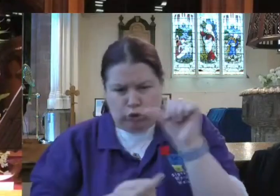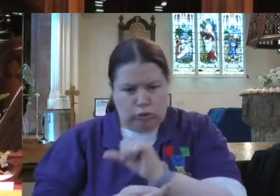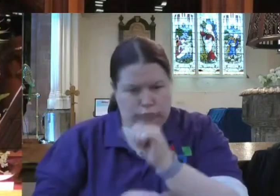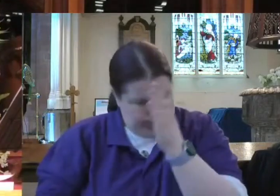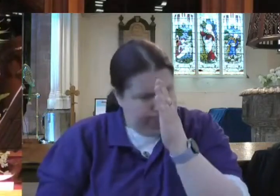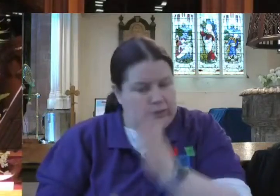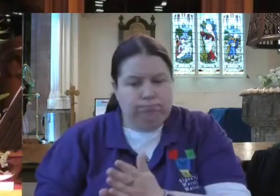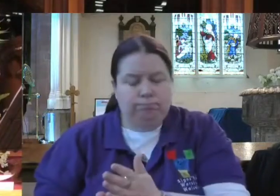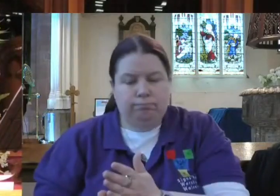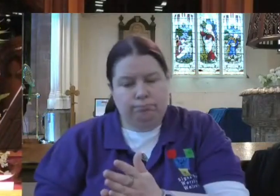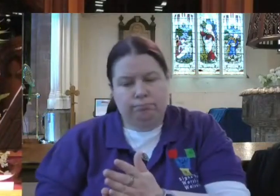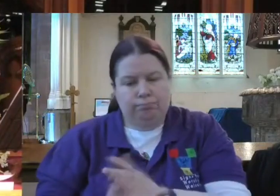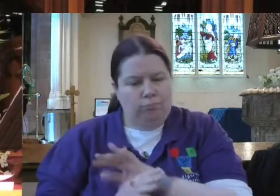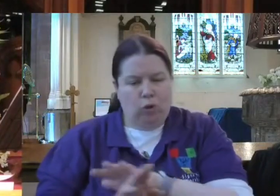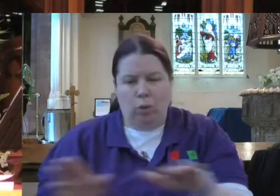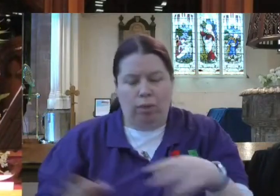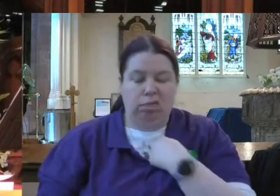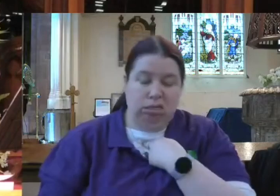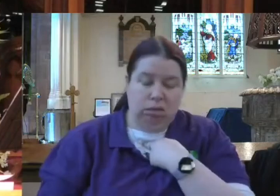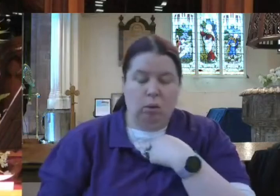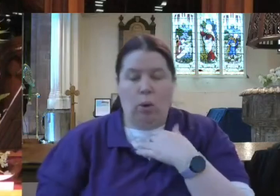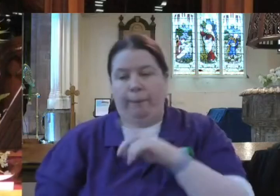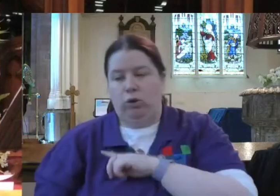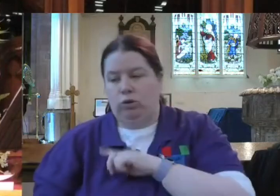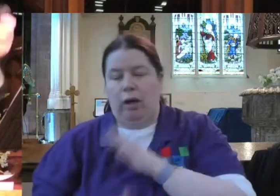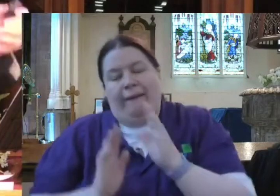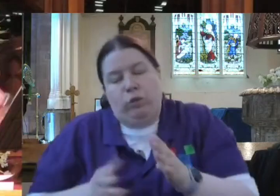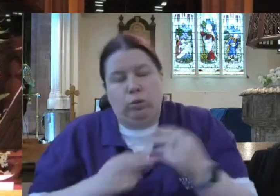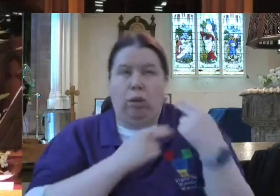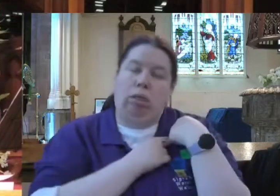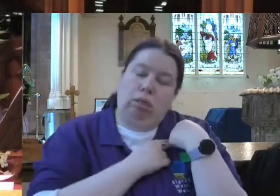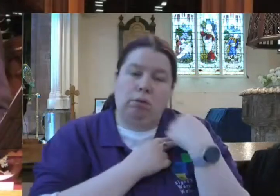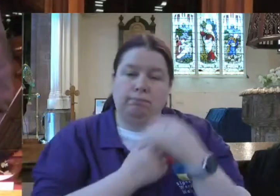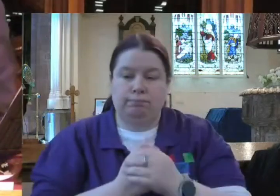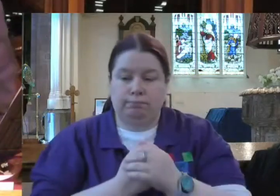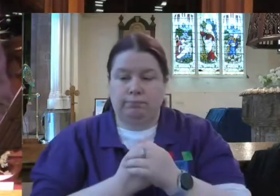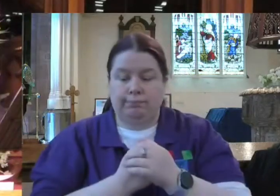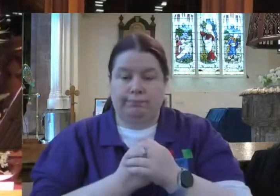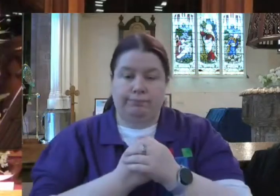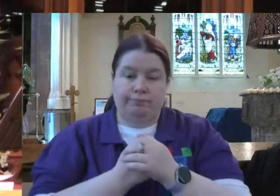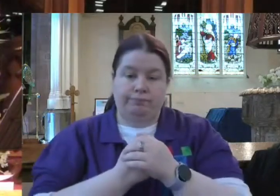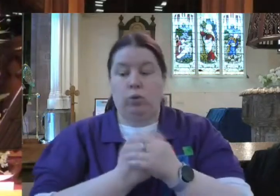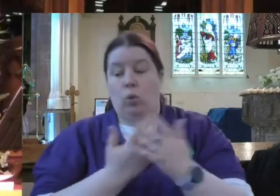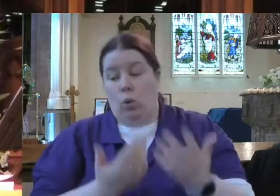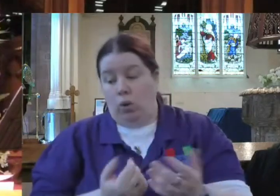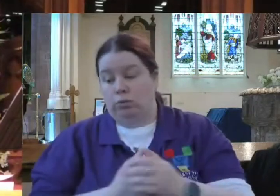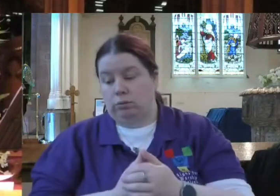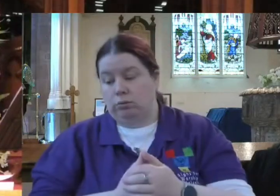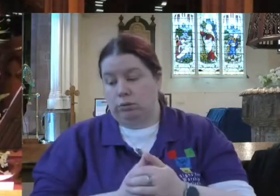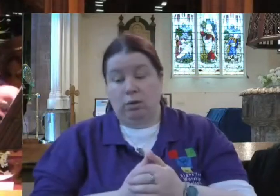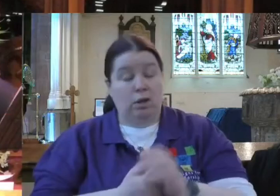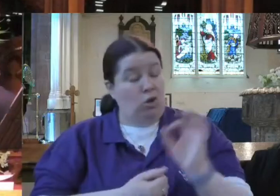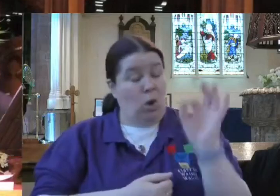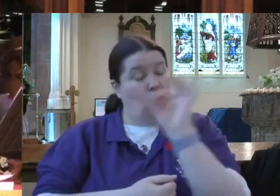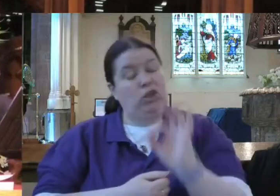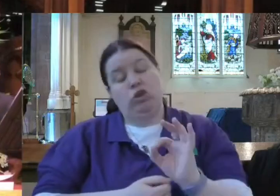decided, not with regret or out of a sense of duty. Or as a well-known 20th century businessman put it like this: "It's not a